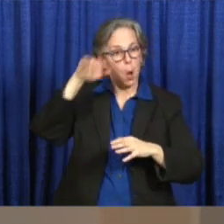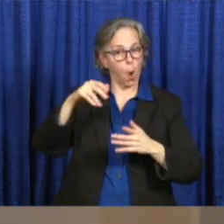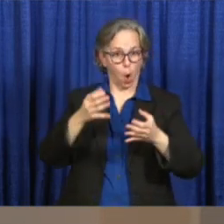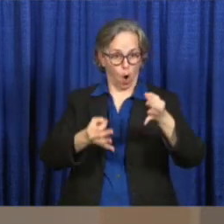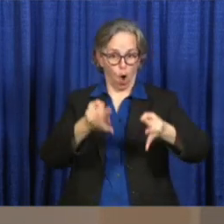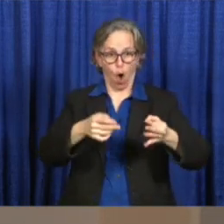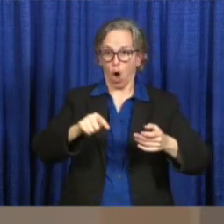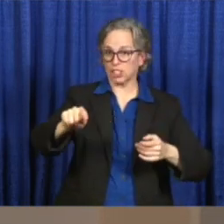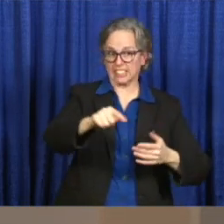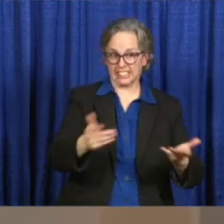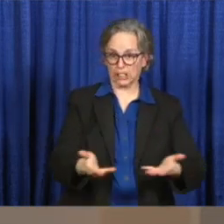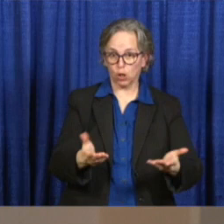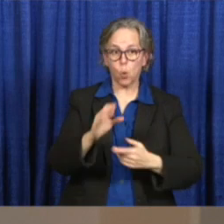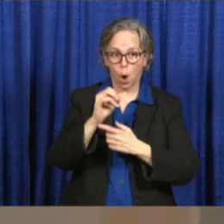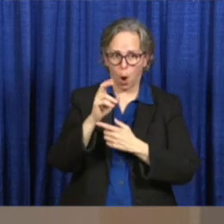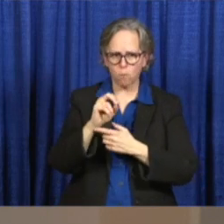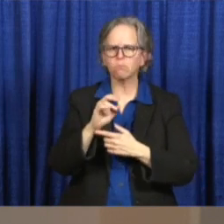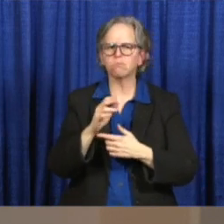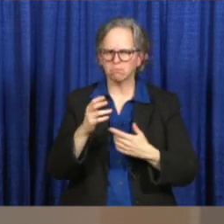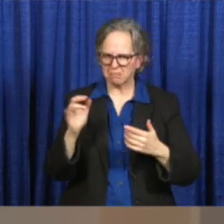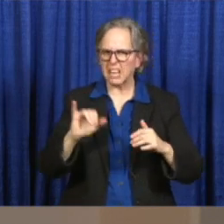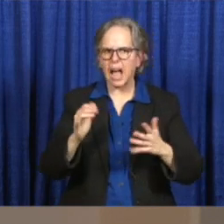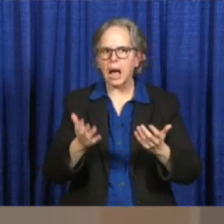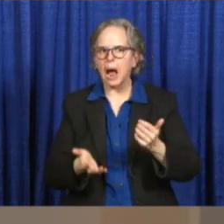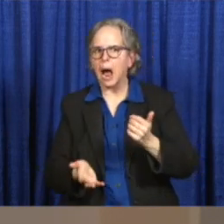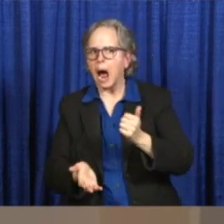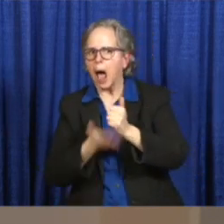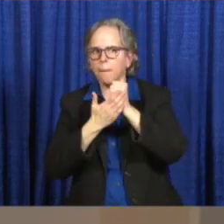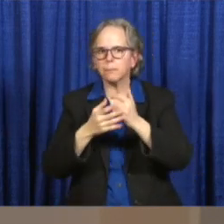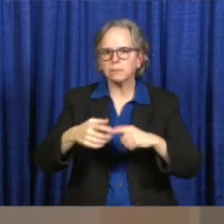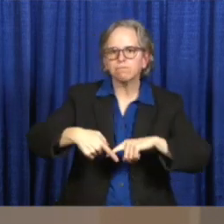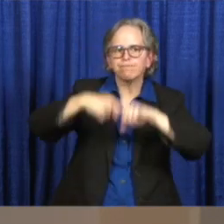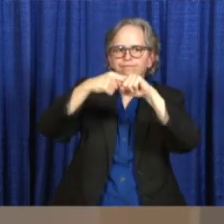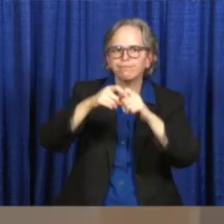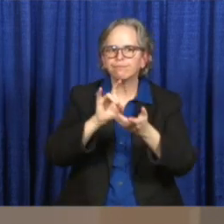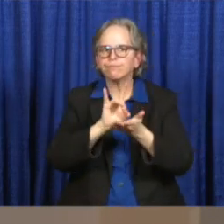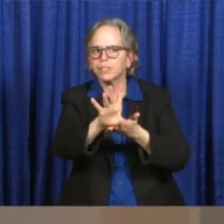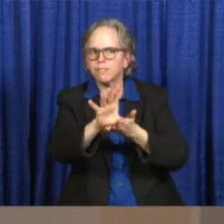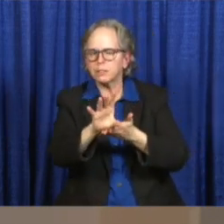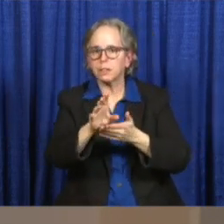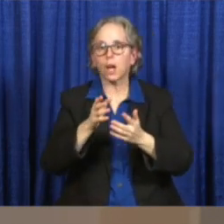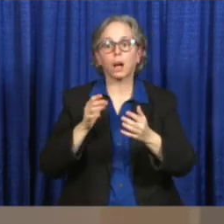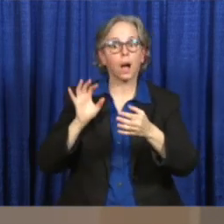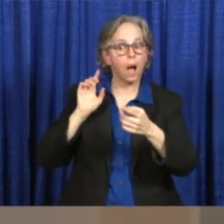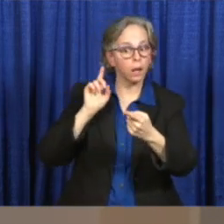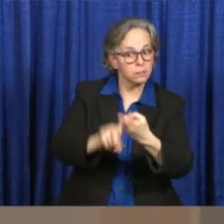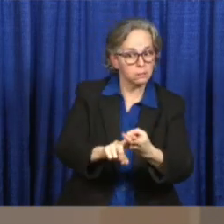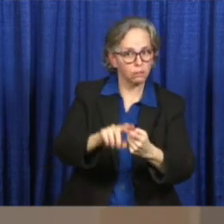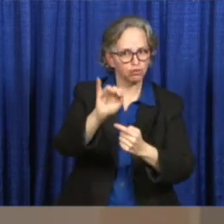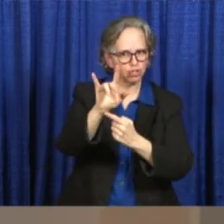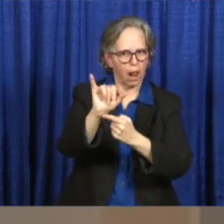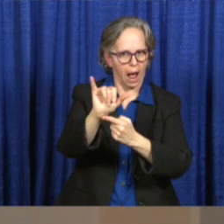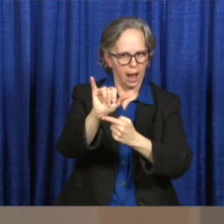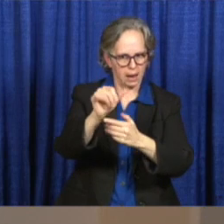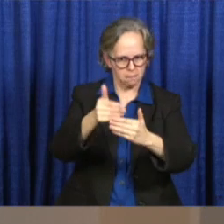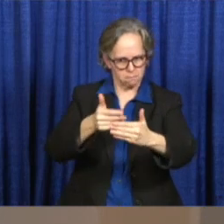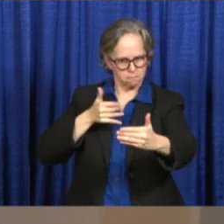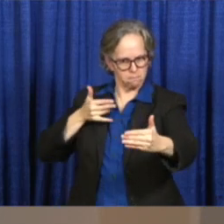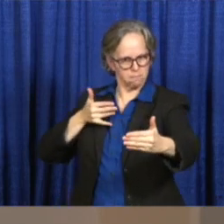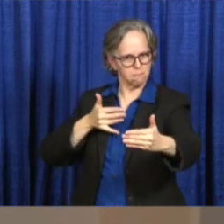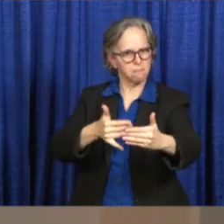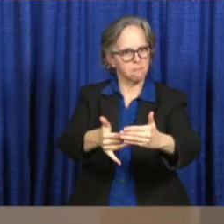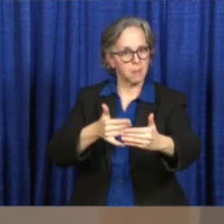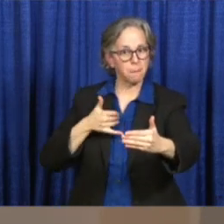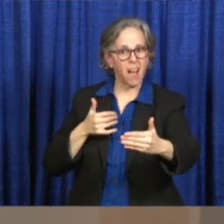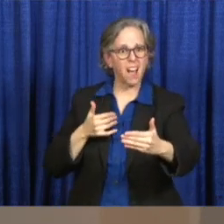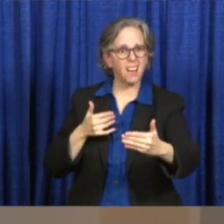the ability to suspend evictions through July. But there is a connectivity to all of